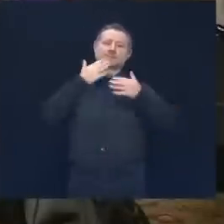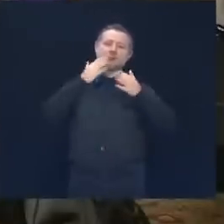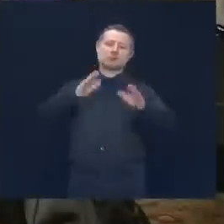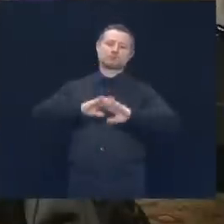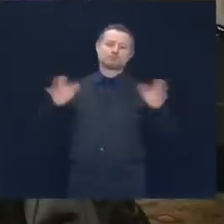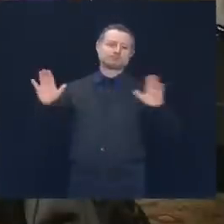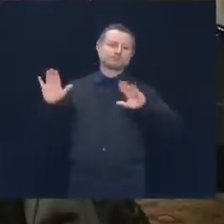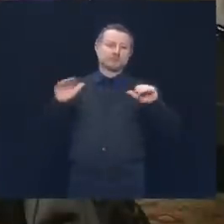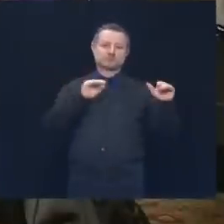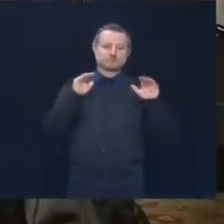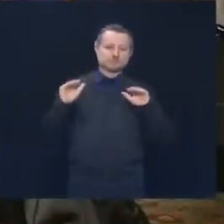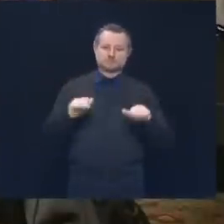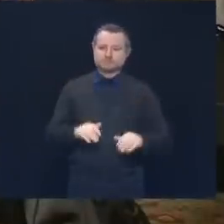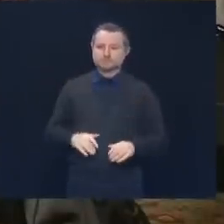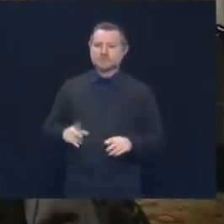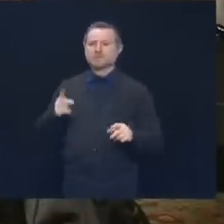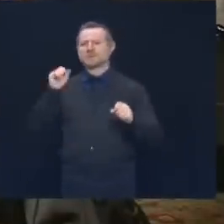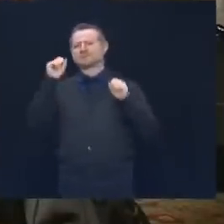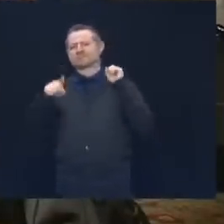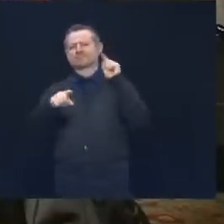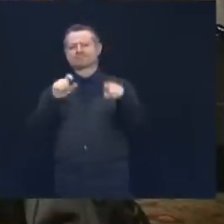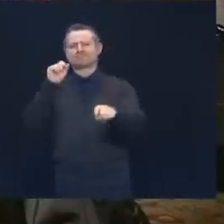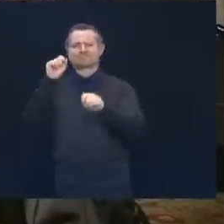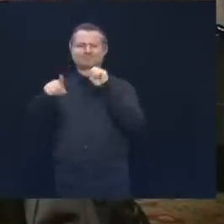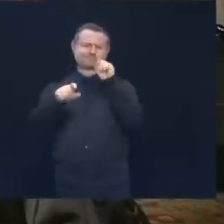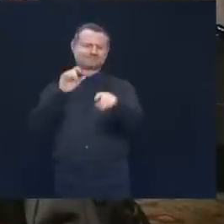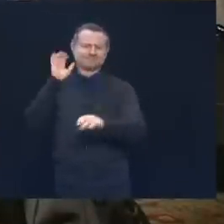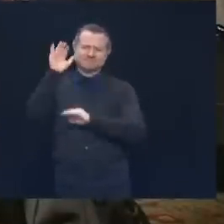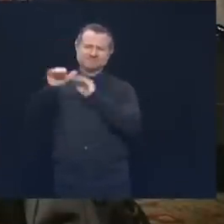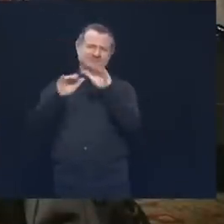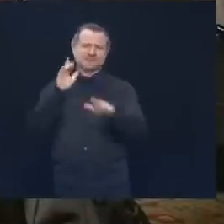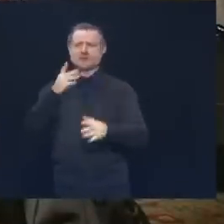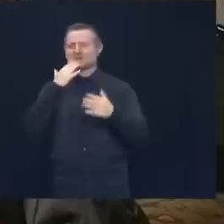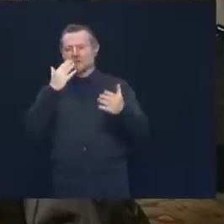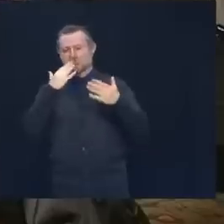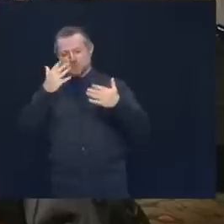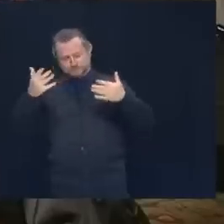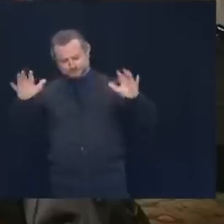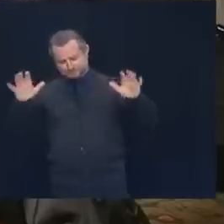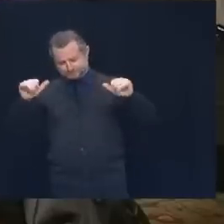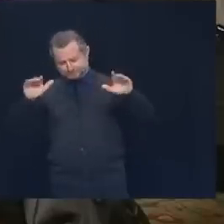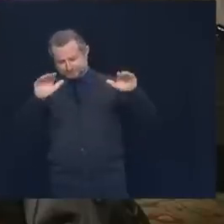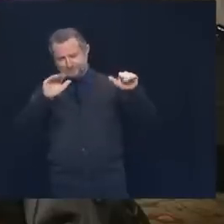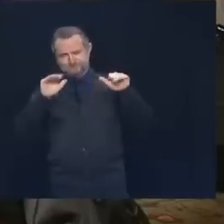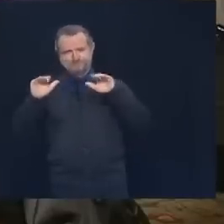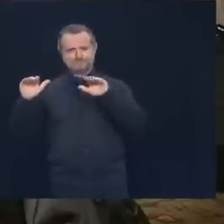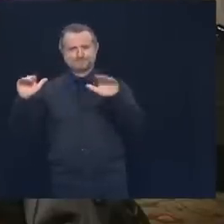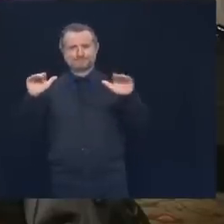guys. Thank you. Thank you.